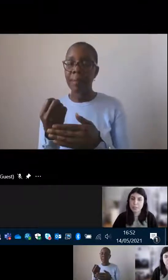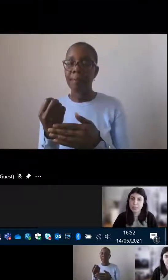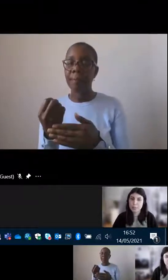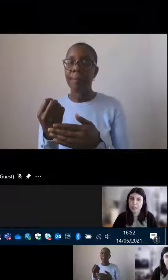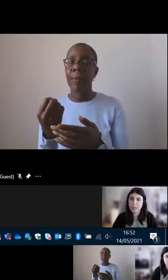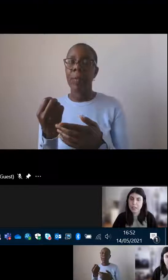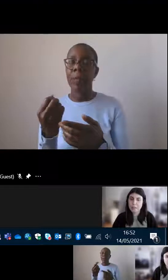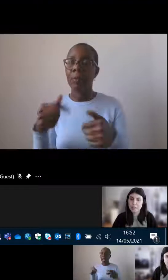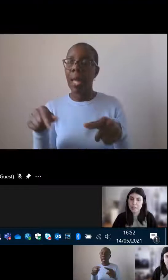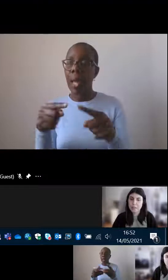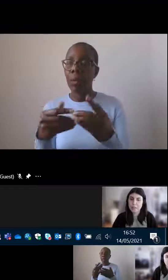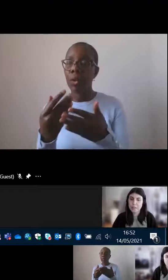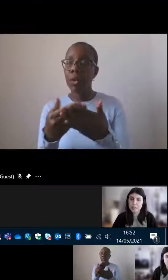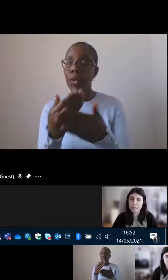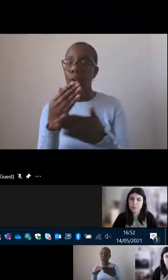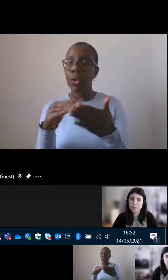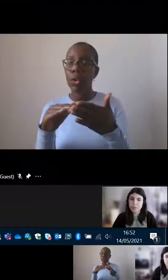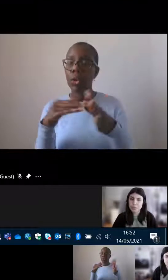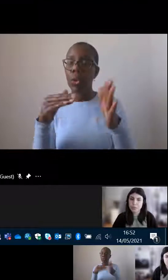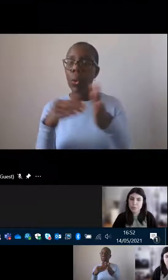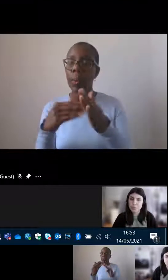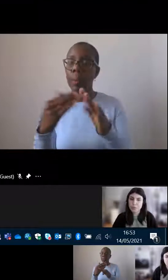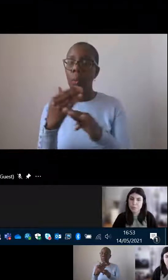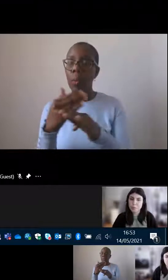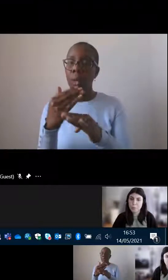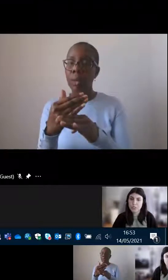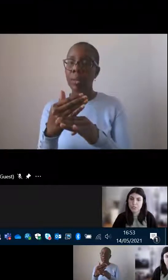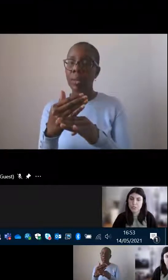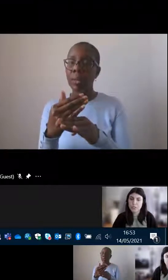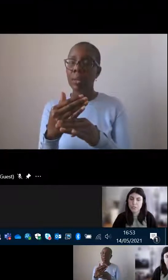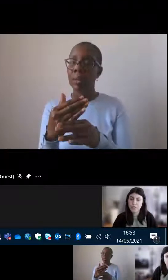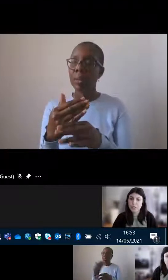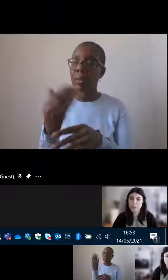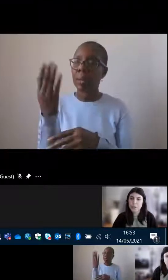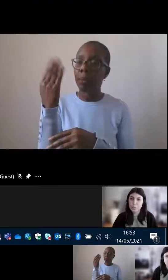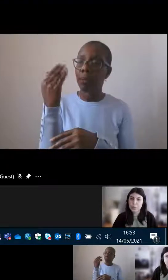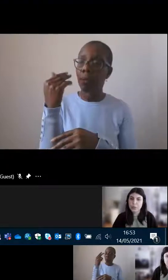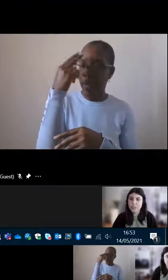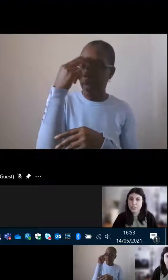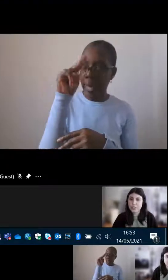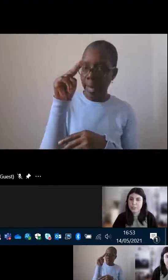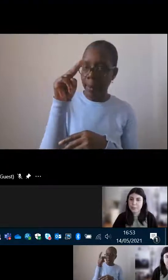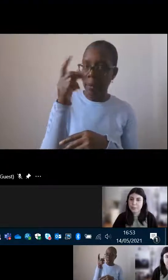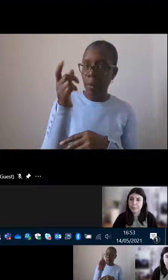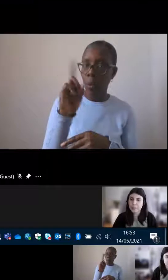formerly Newham, I think it was formerly Newham Works.